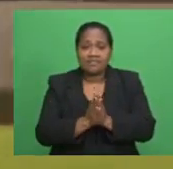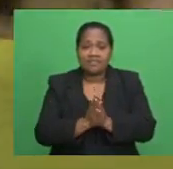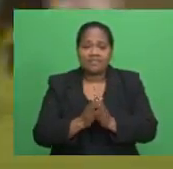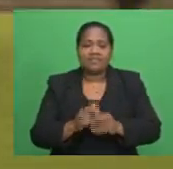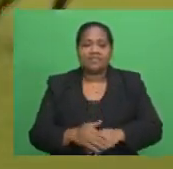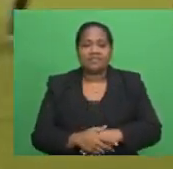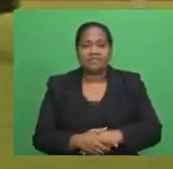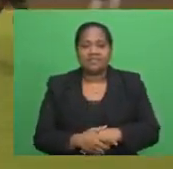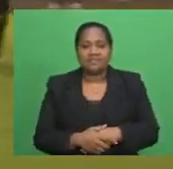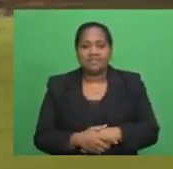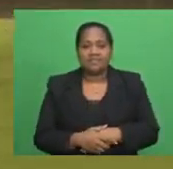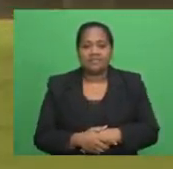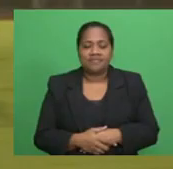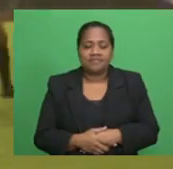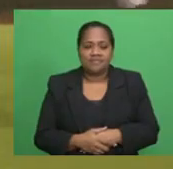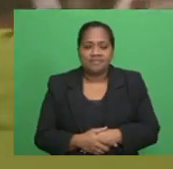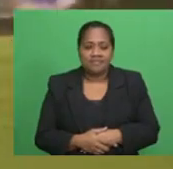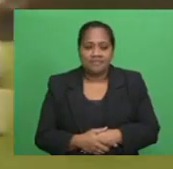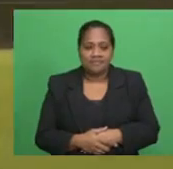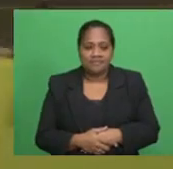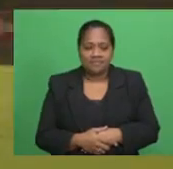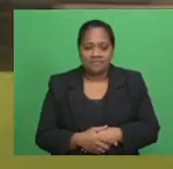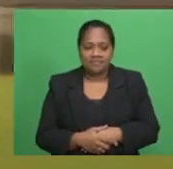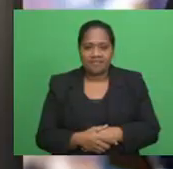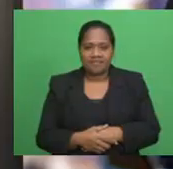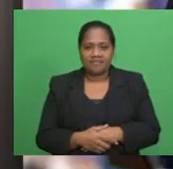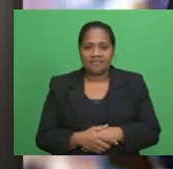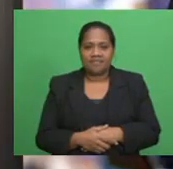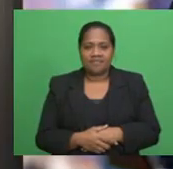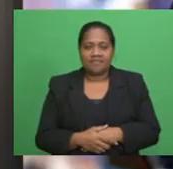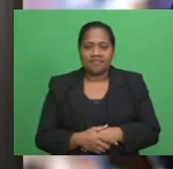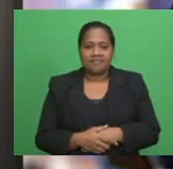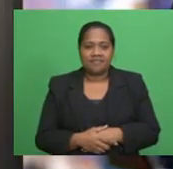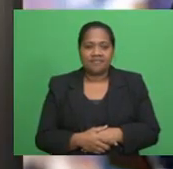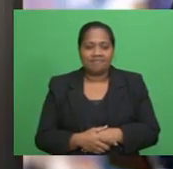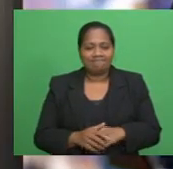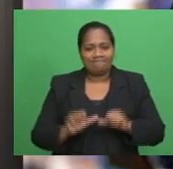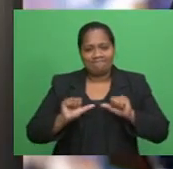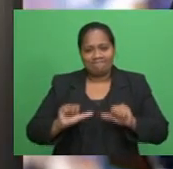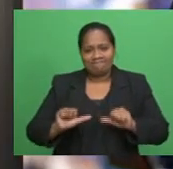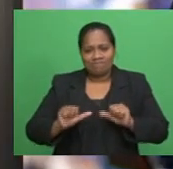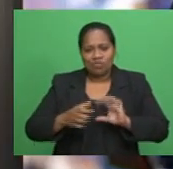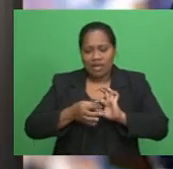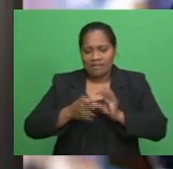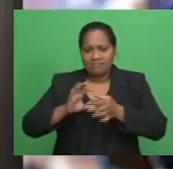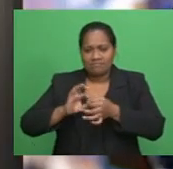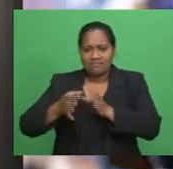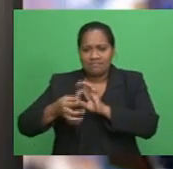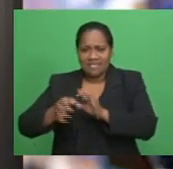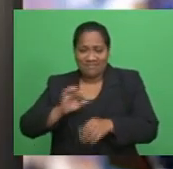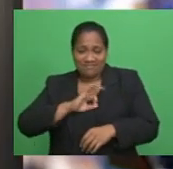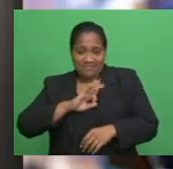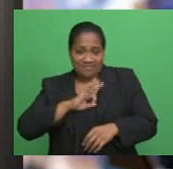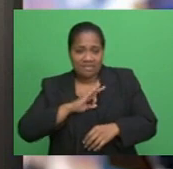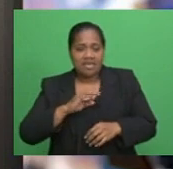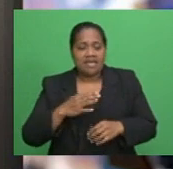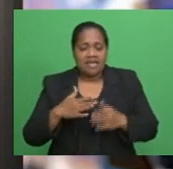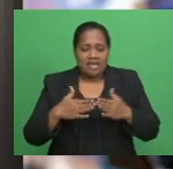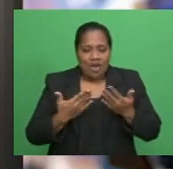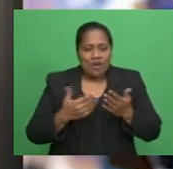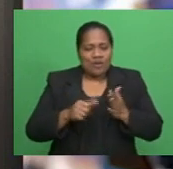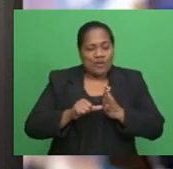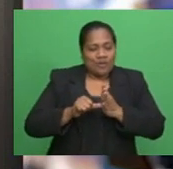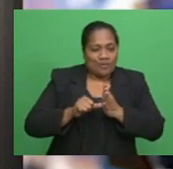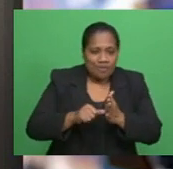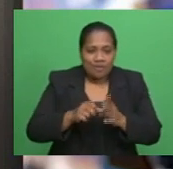p.m. Philip and Ikaso, FBC Sports. Defending its Olympic gold medal has gotten a lot harder for the Fiji men's